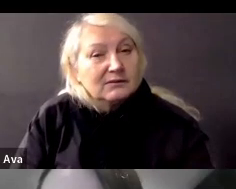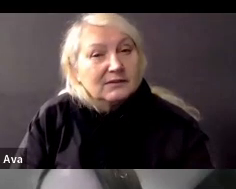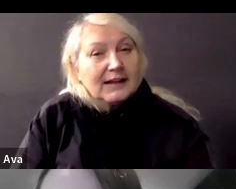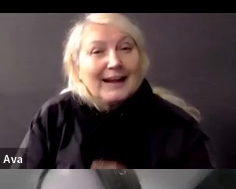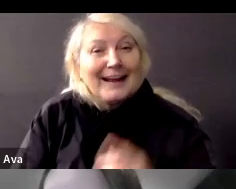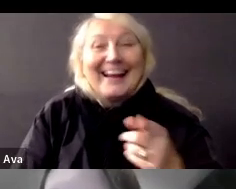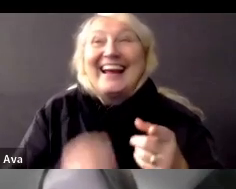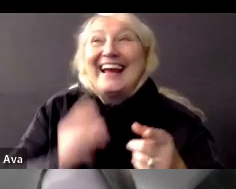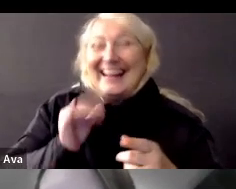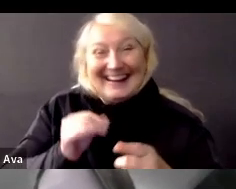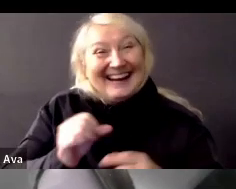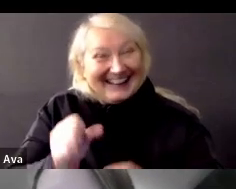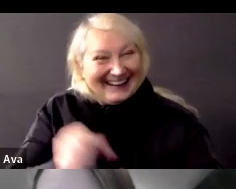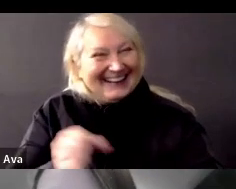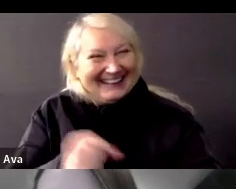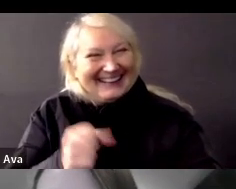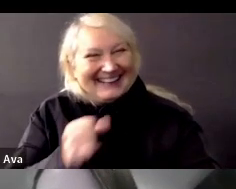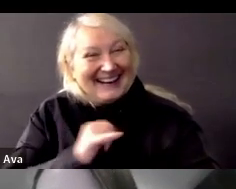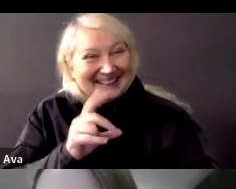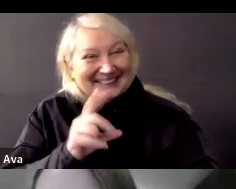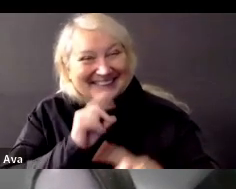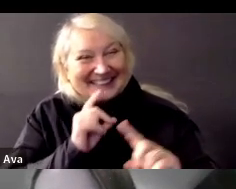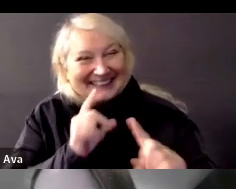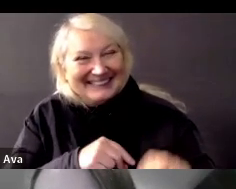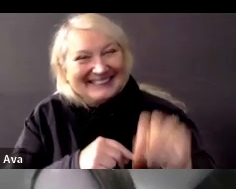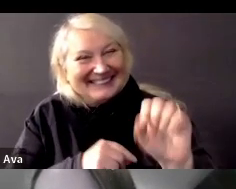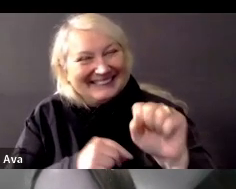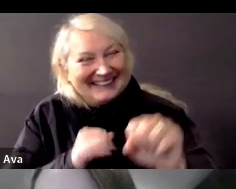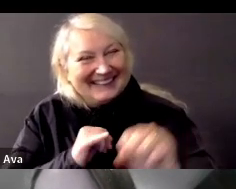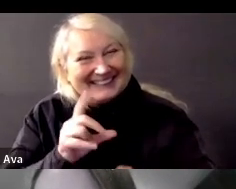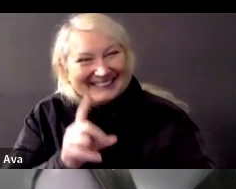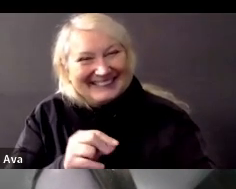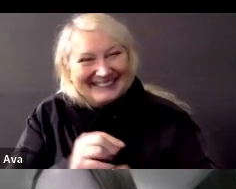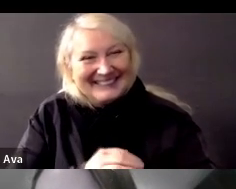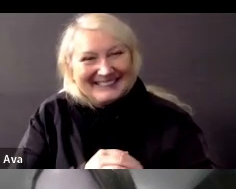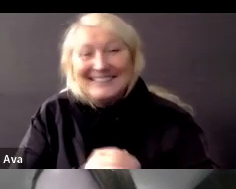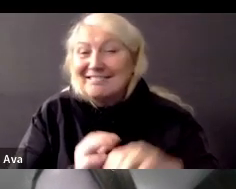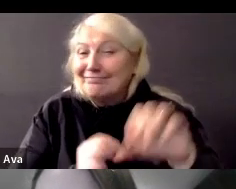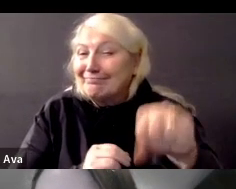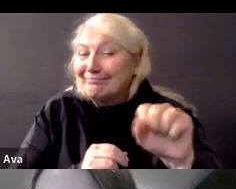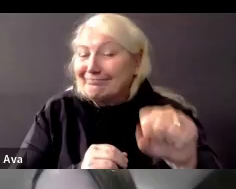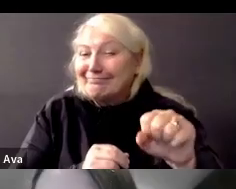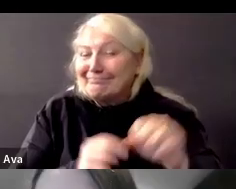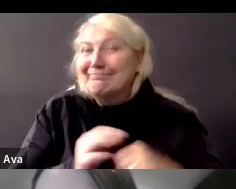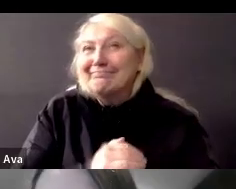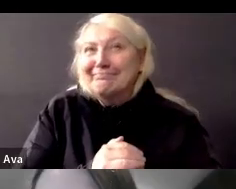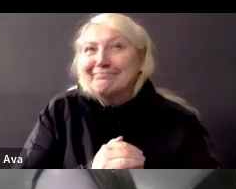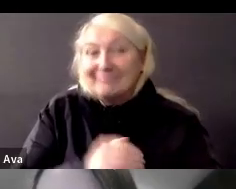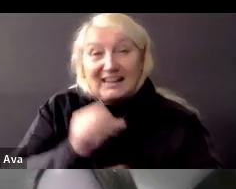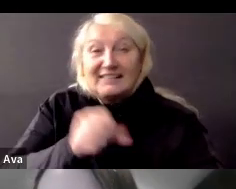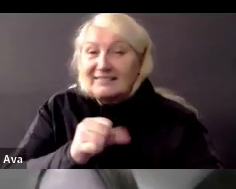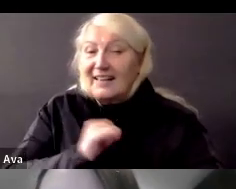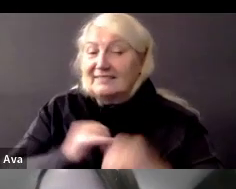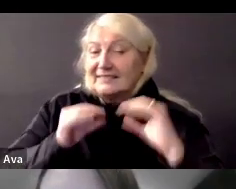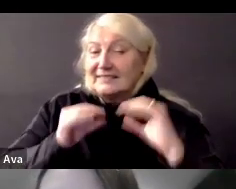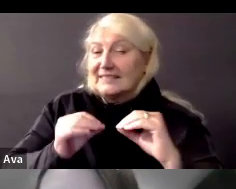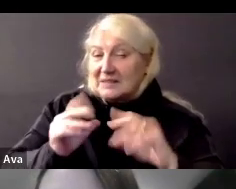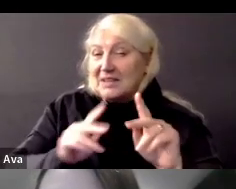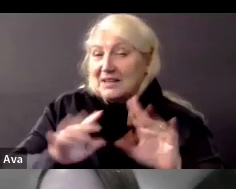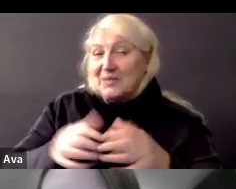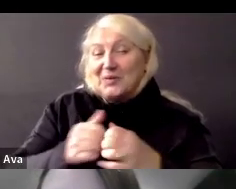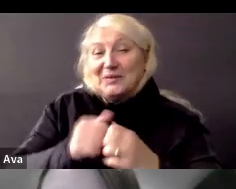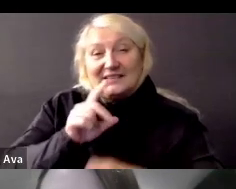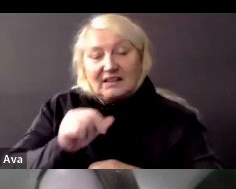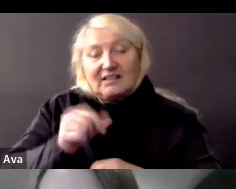Um, yes, I do. And yes, I do teach people with disabilities. I do that